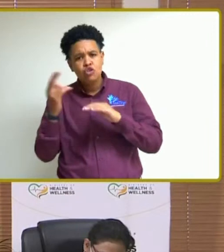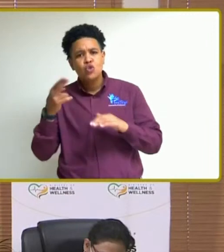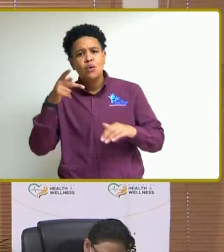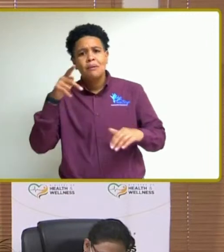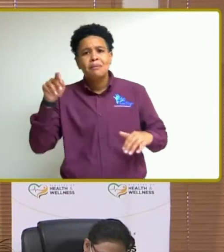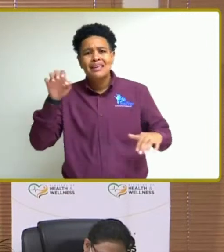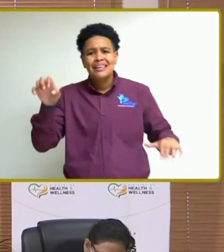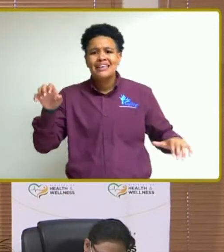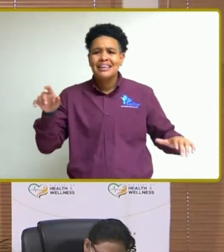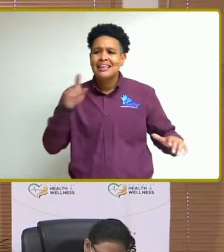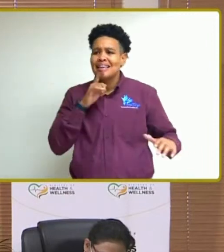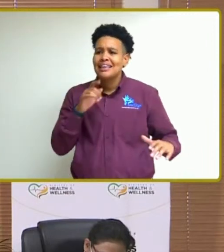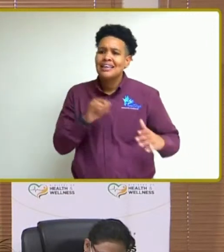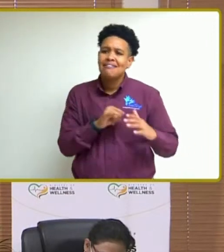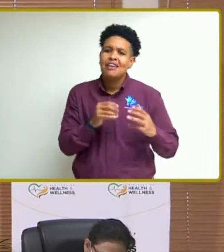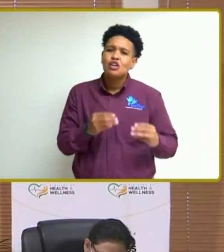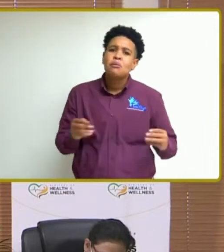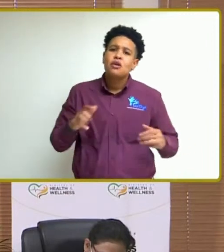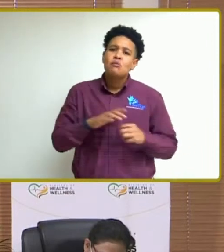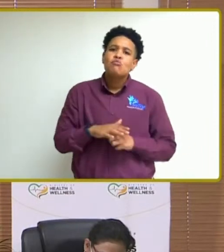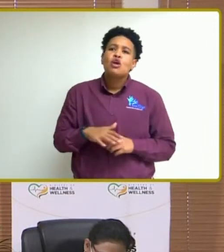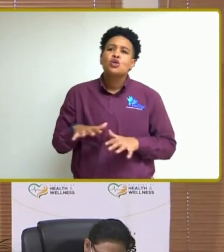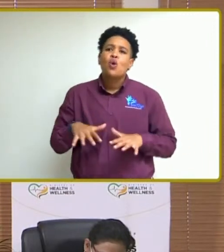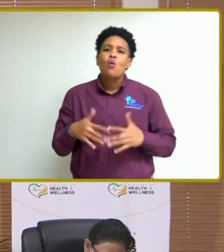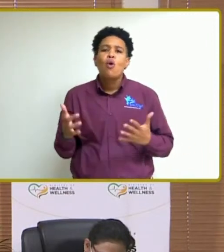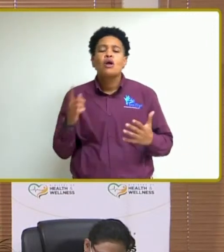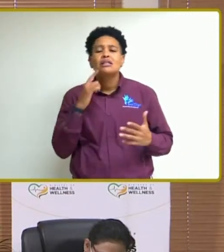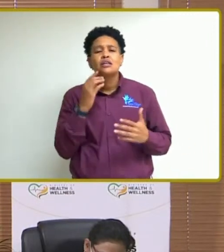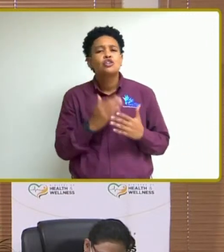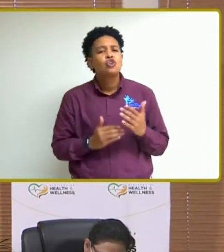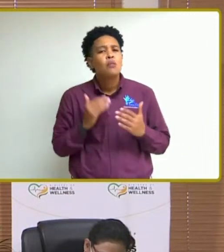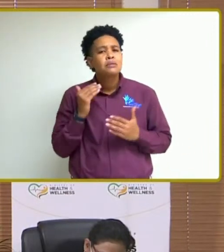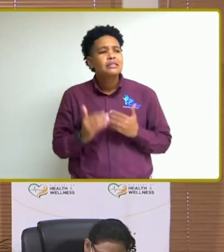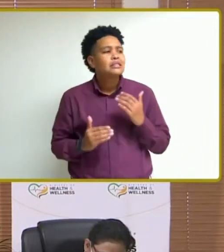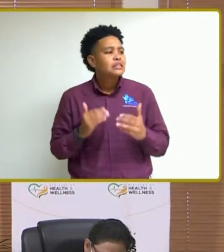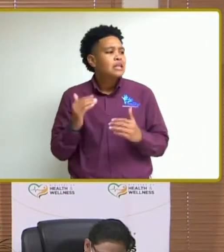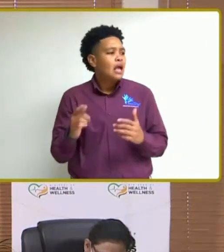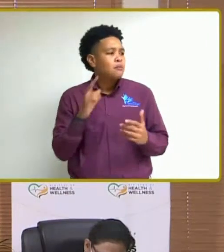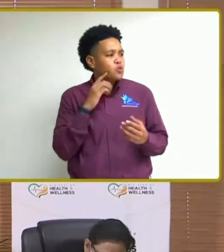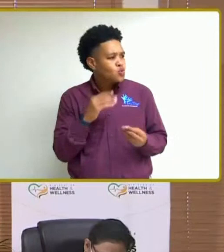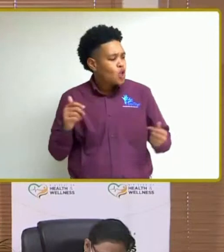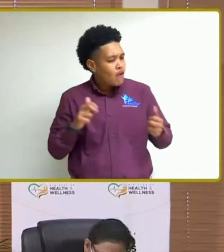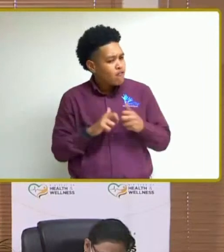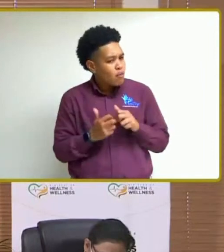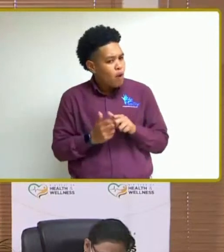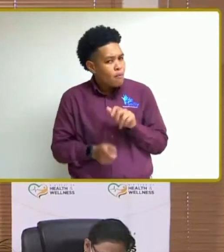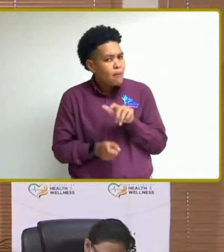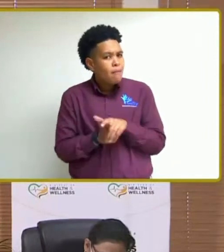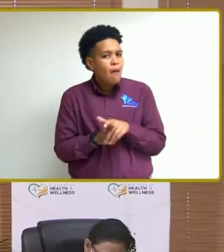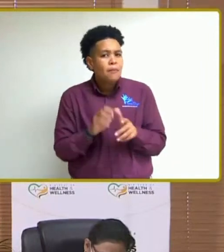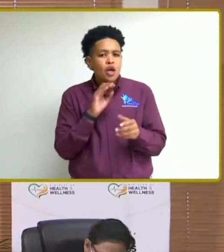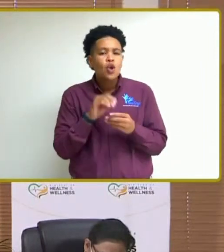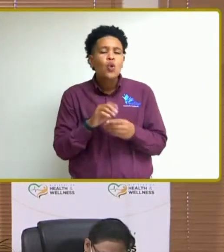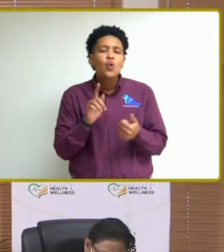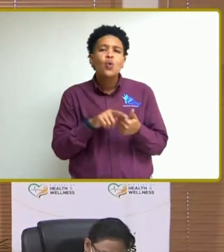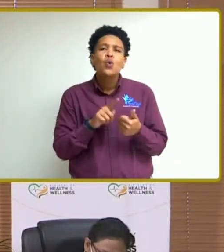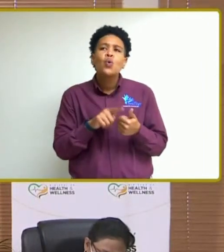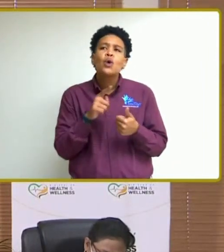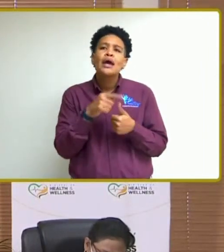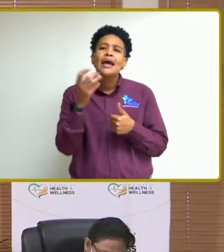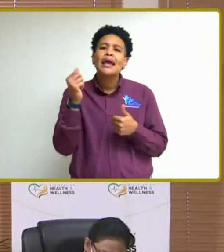PPEs and so on. And he did say there are some steps that are being taken to remedy the problem, including getting